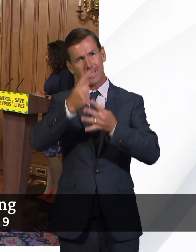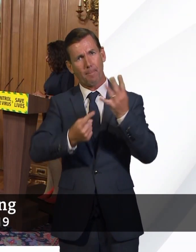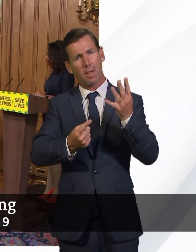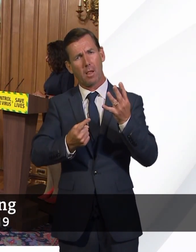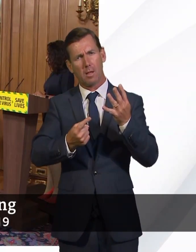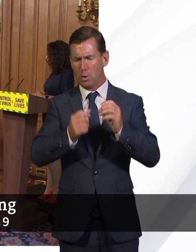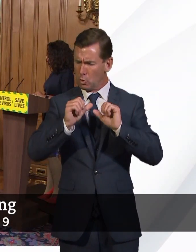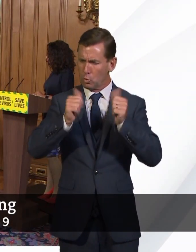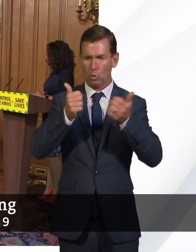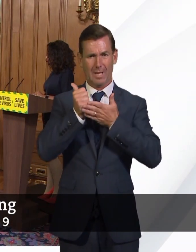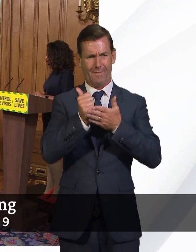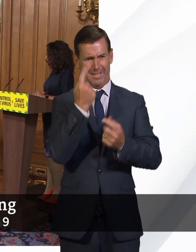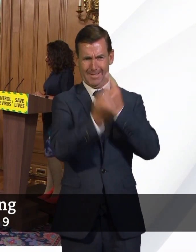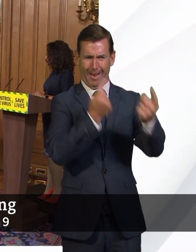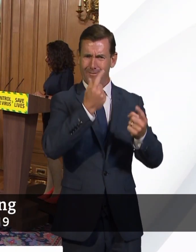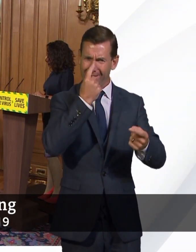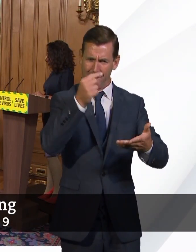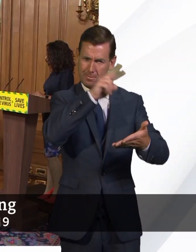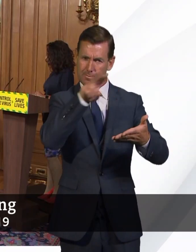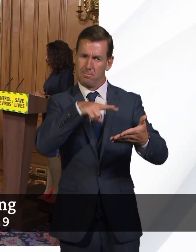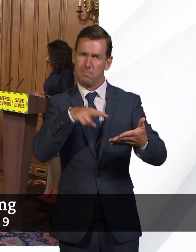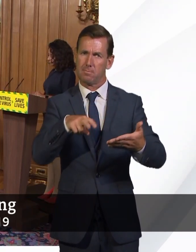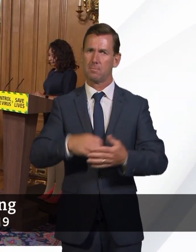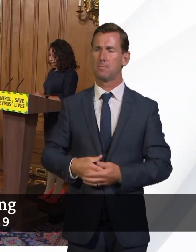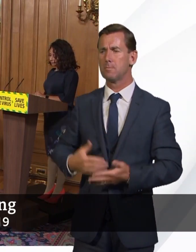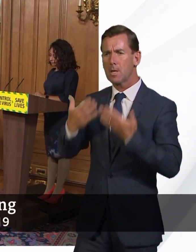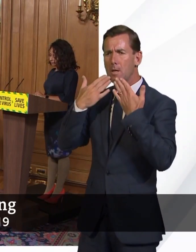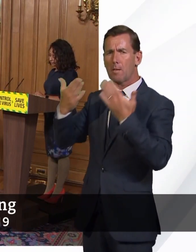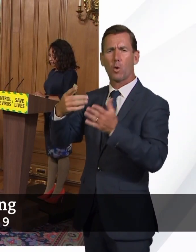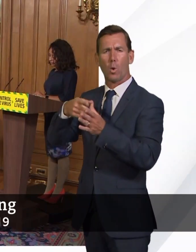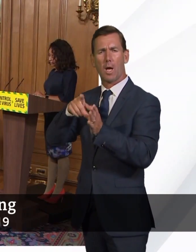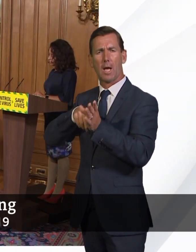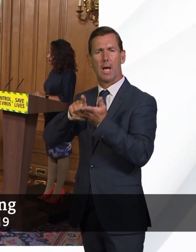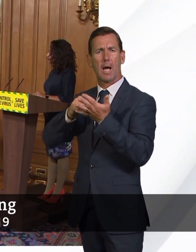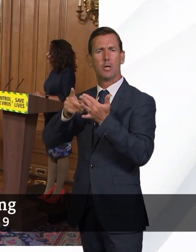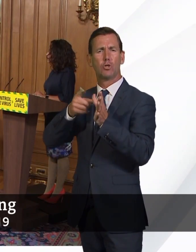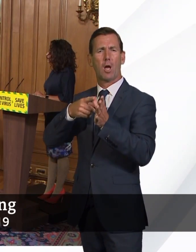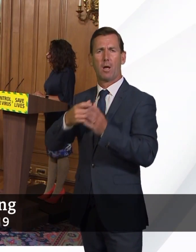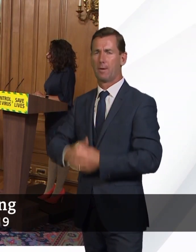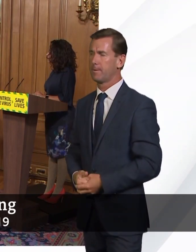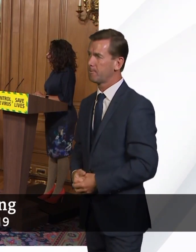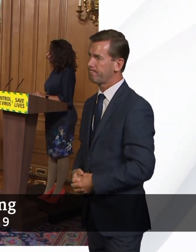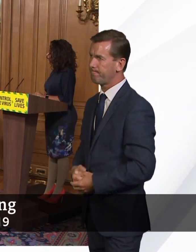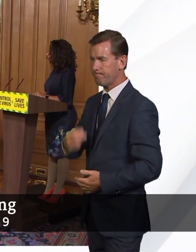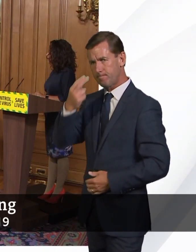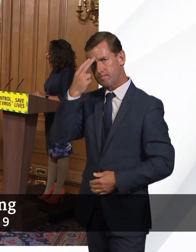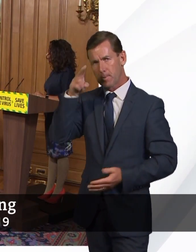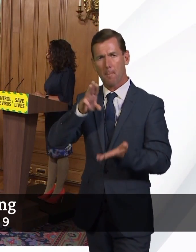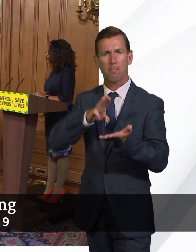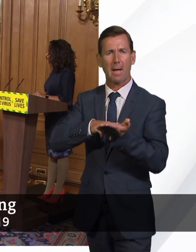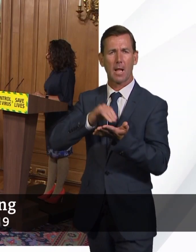much for individuals themselves. Yeah. Thank you, Aisha. Michael Smith from the Daily Mirror.